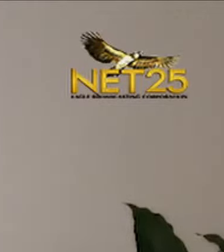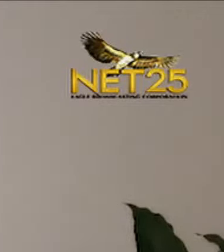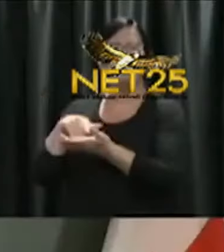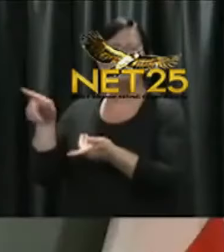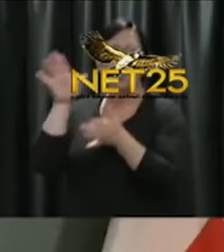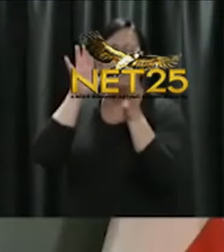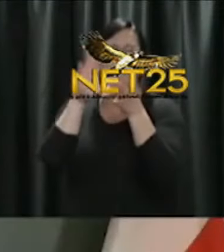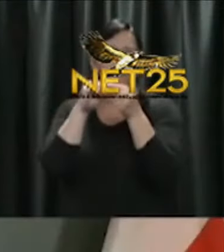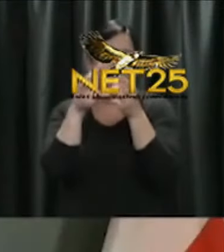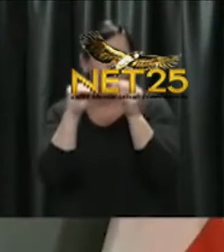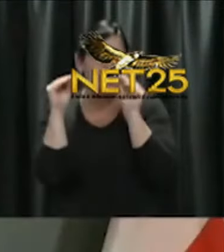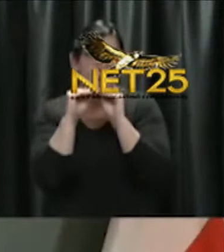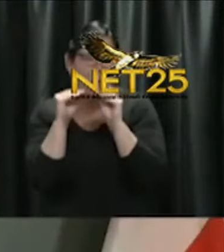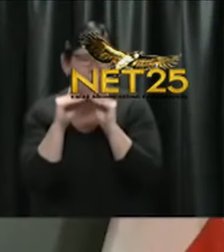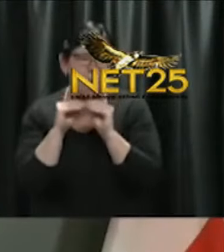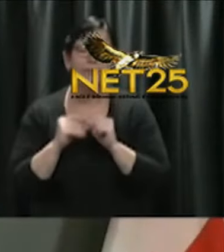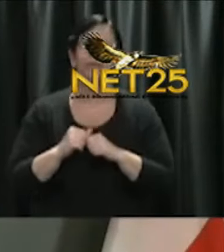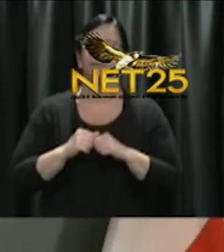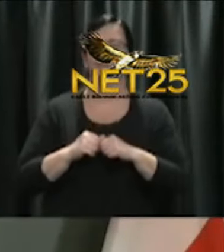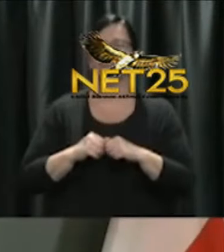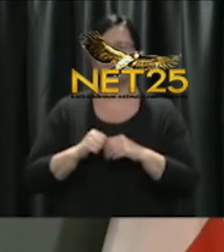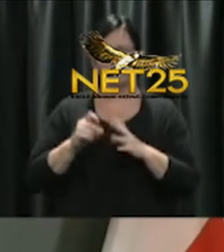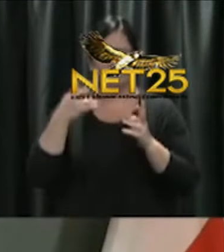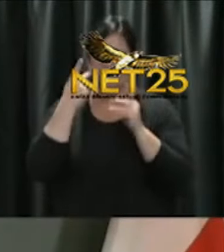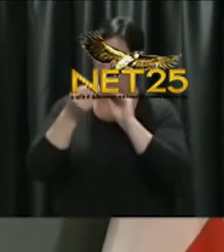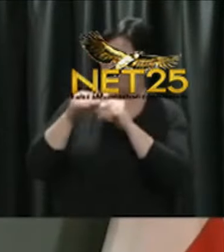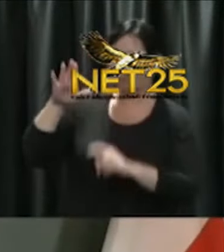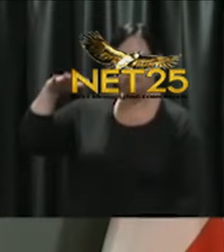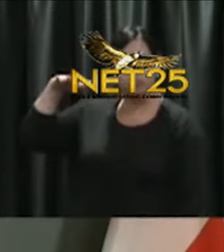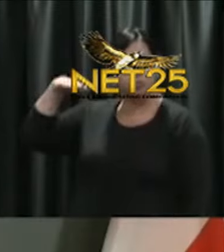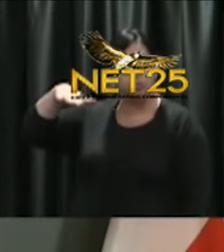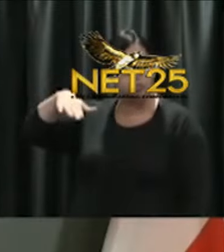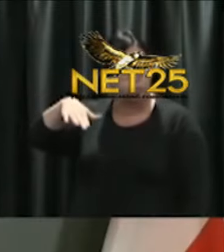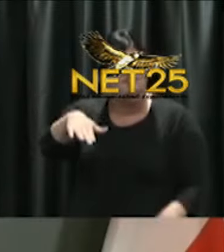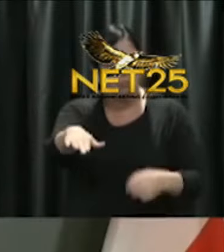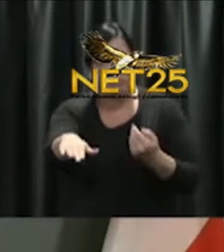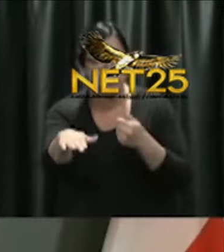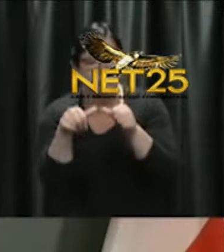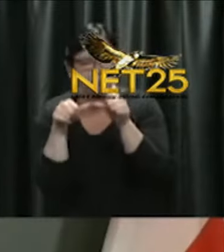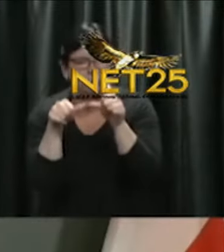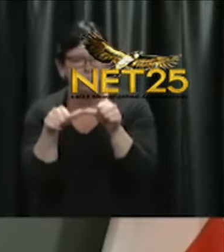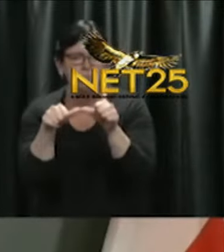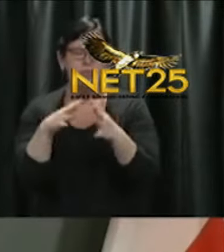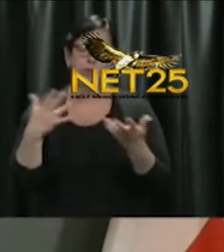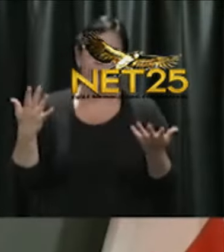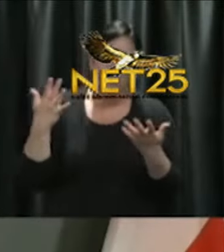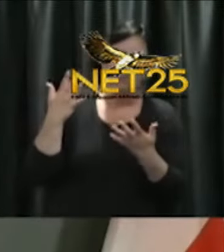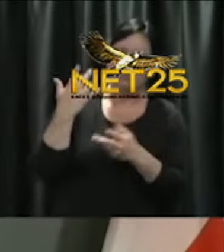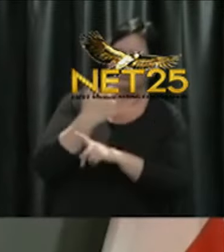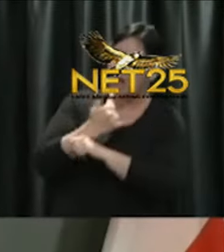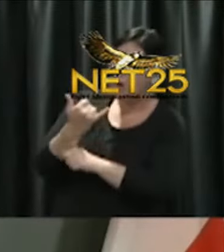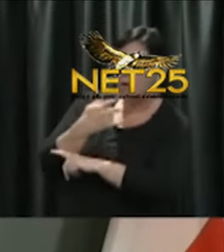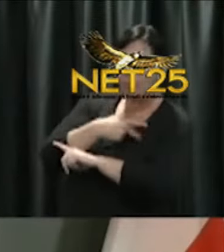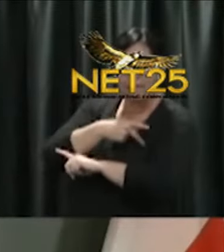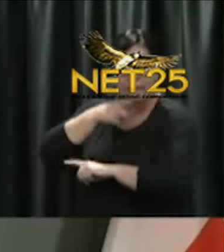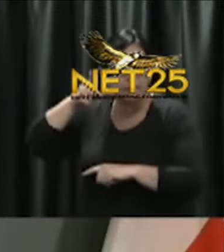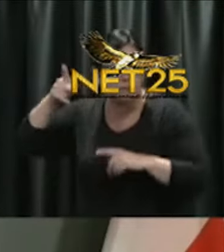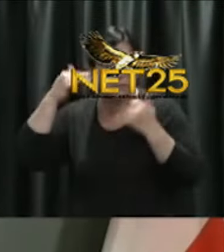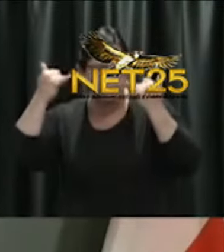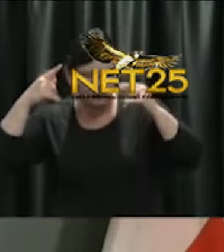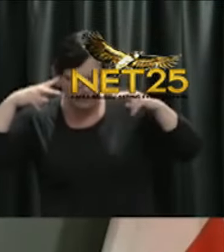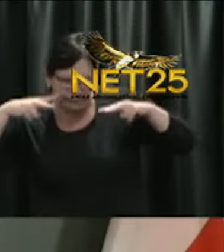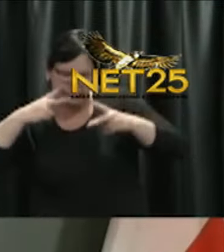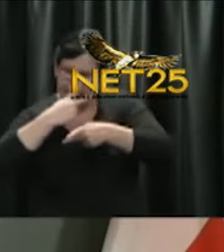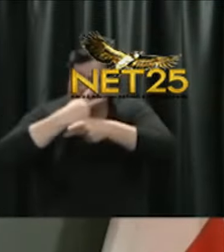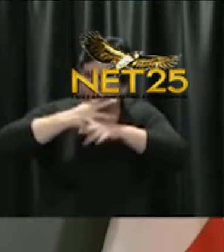mayor. As we begin the province's safe and cautious reopening, we all have a role to play in making sure that it is successful.